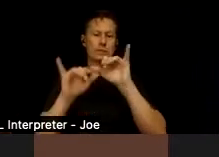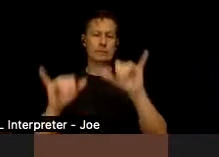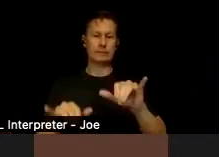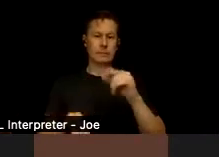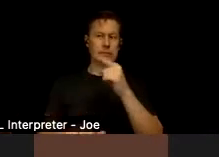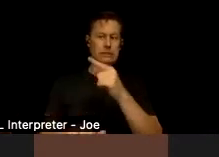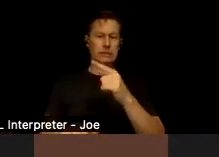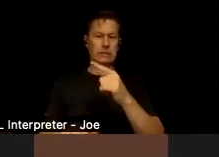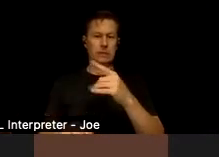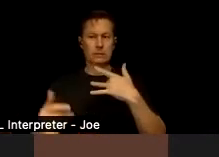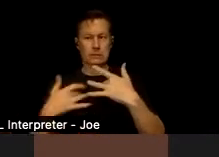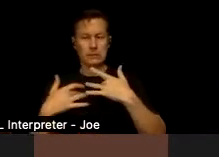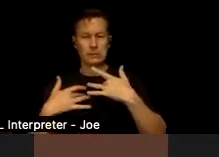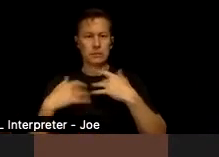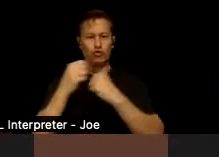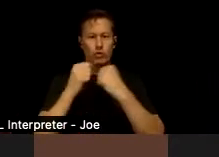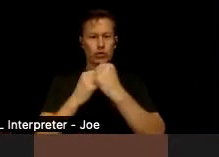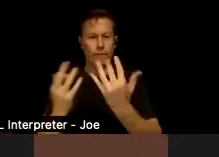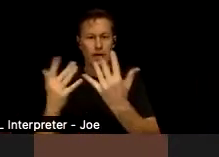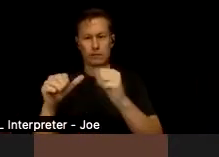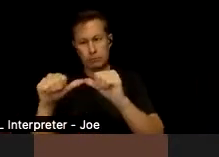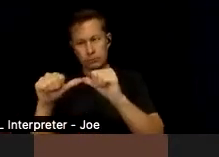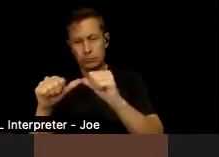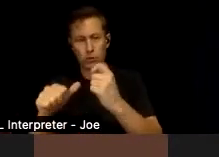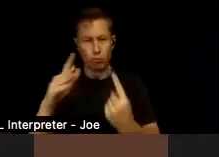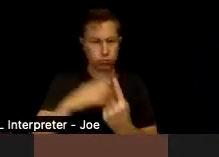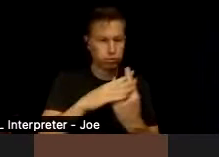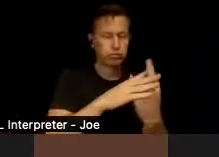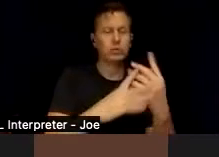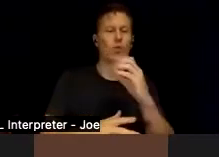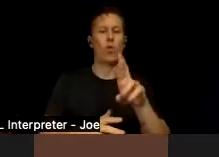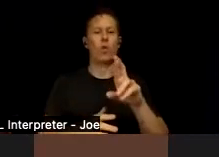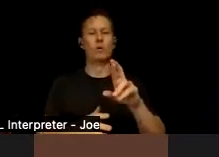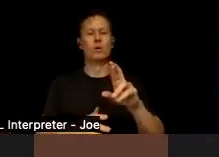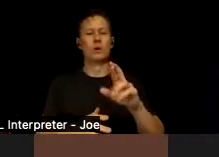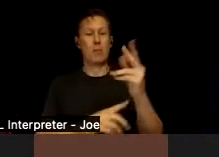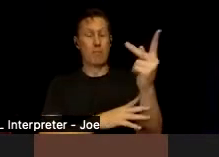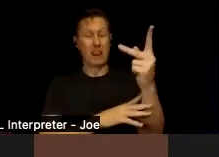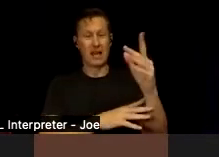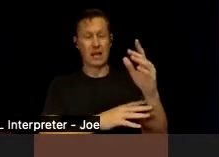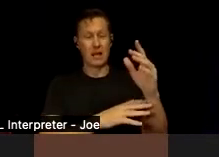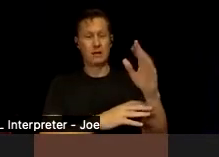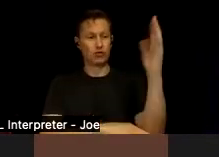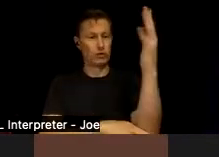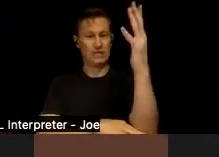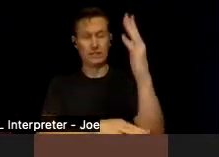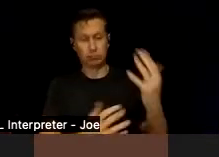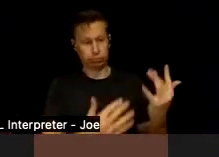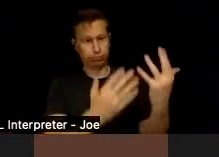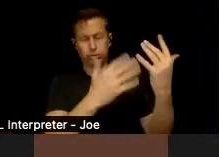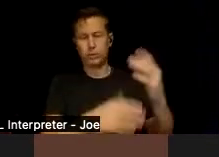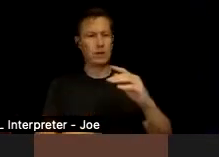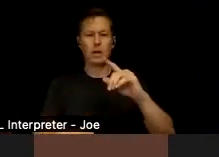that structure fires would continue or would erupt, or vegetation fires would start, and they had no capacity to fill